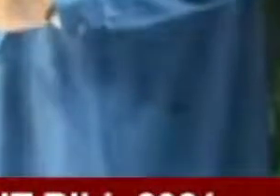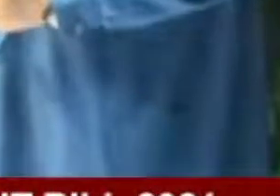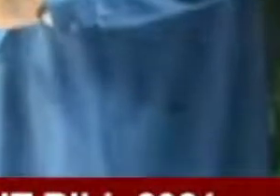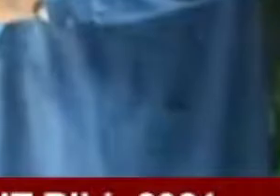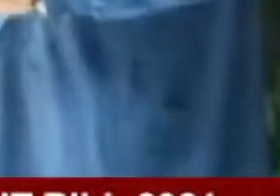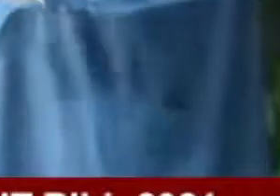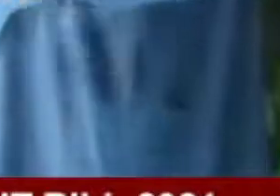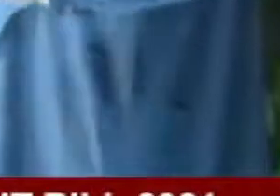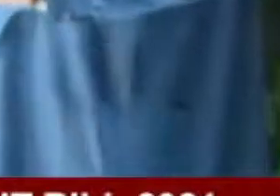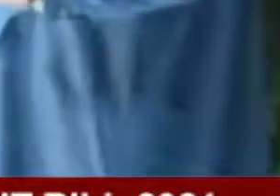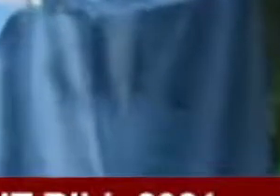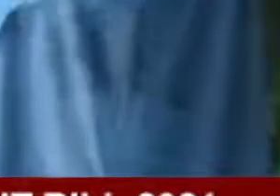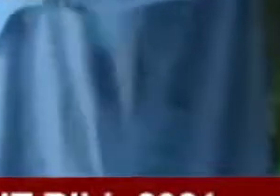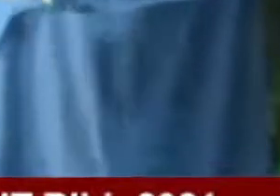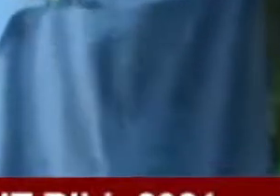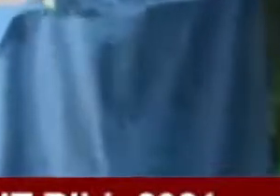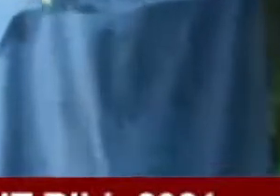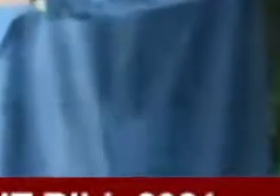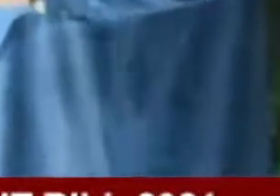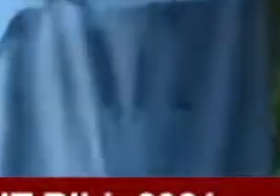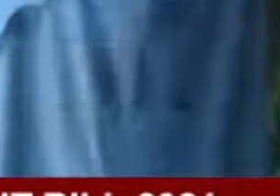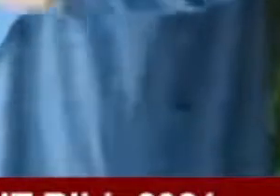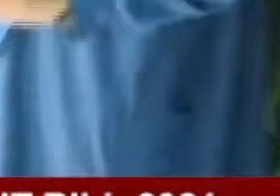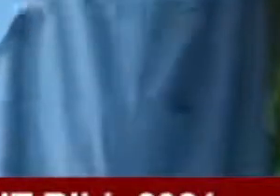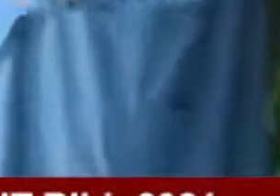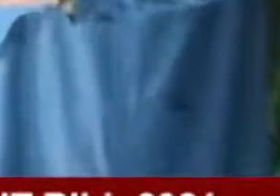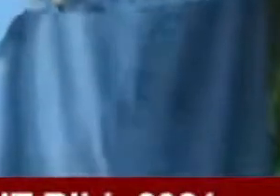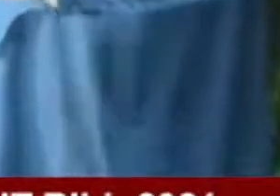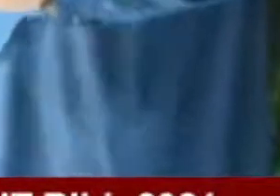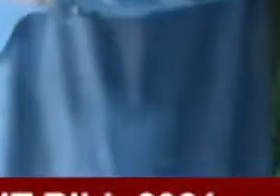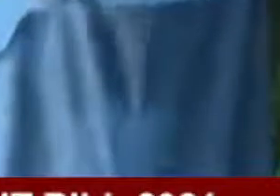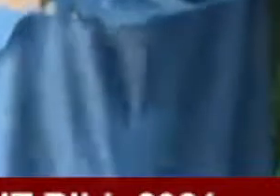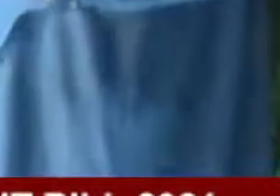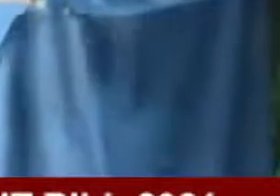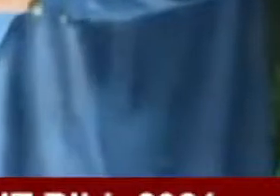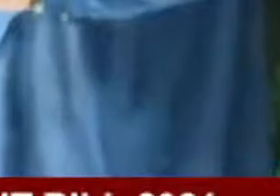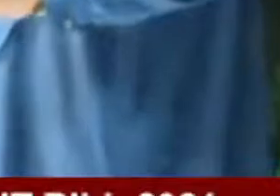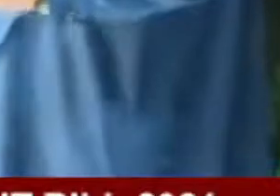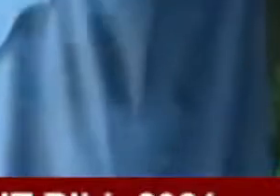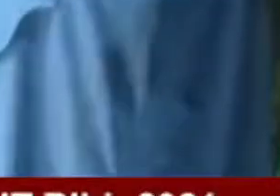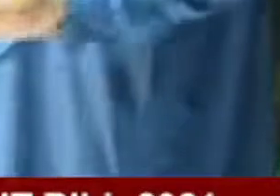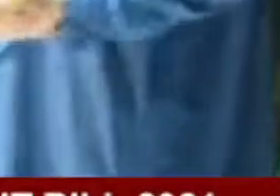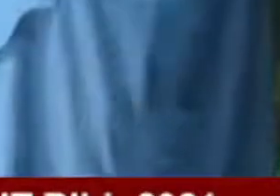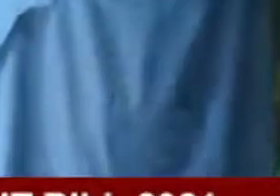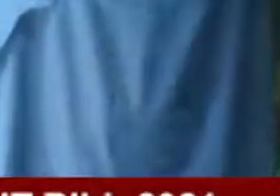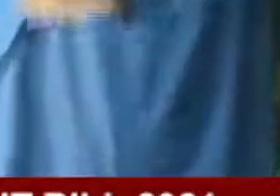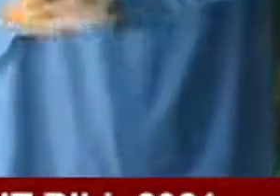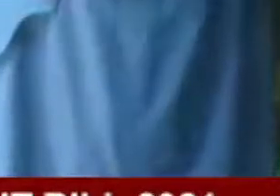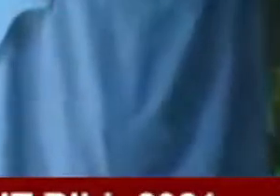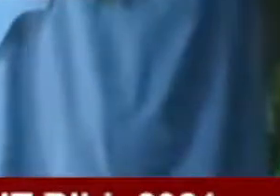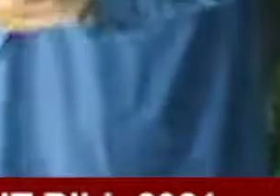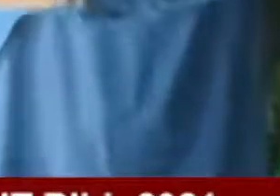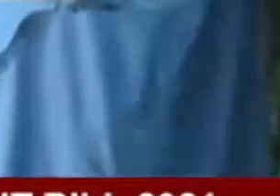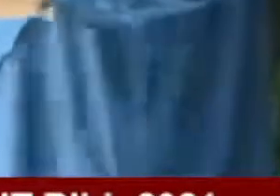61. So you see, for 58 years, I've been disenfranchised. And that's because the provision in the